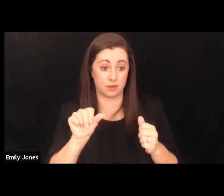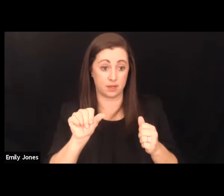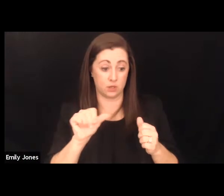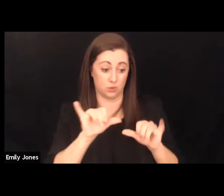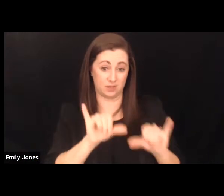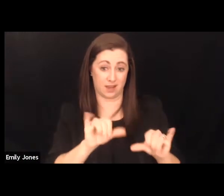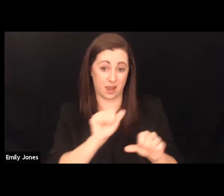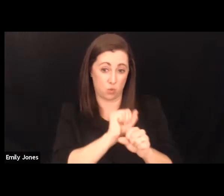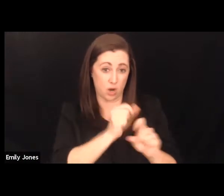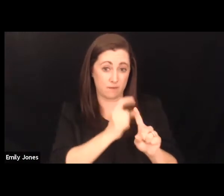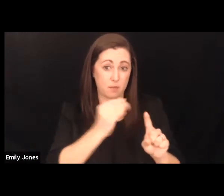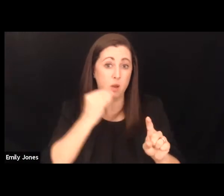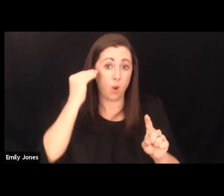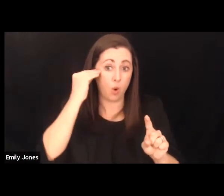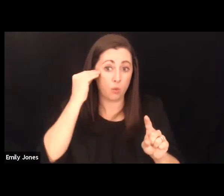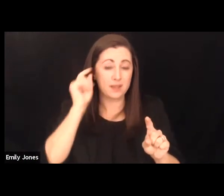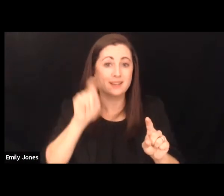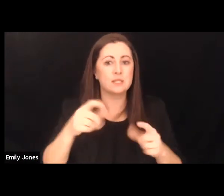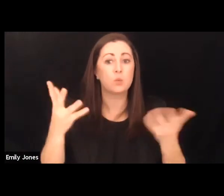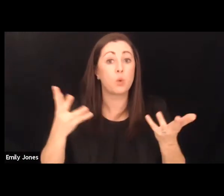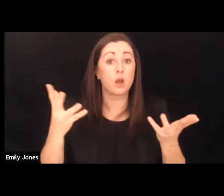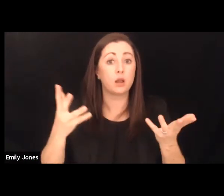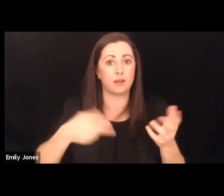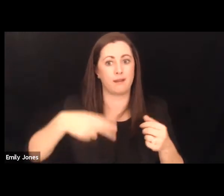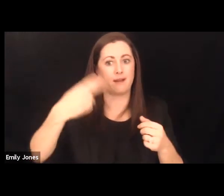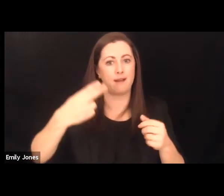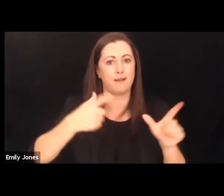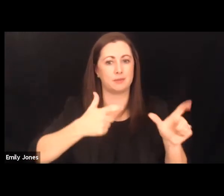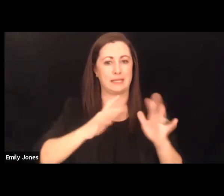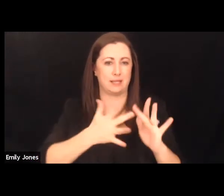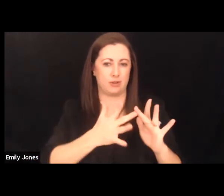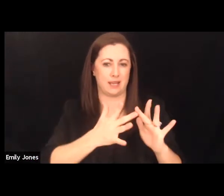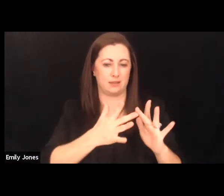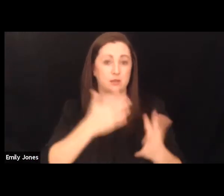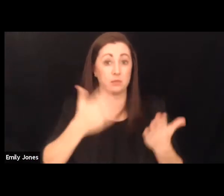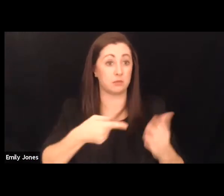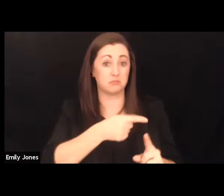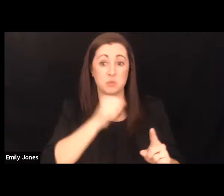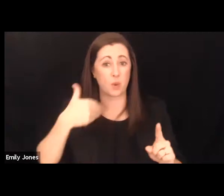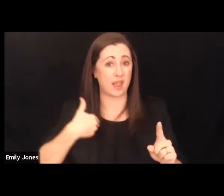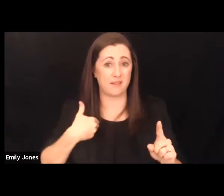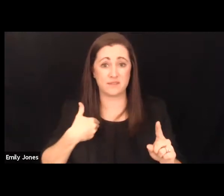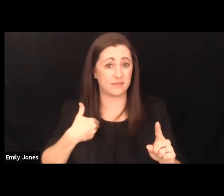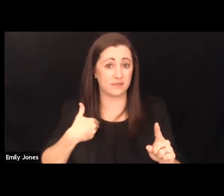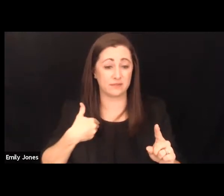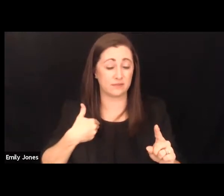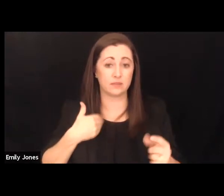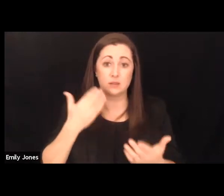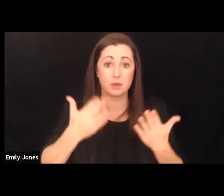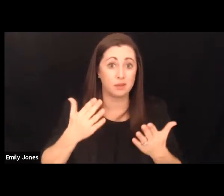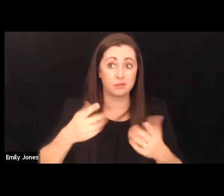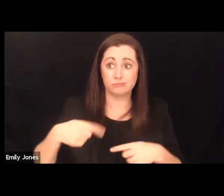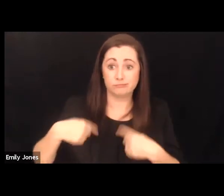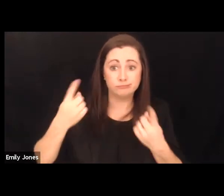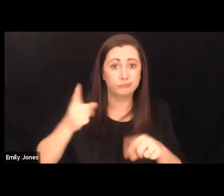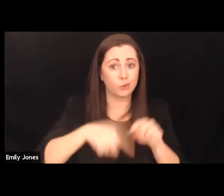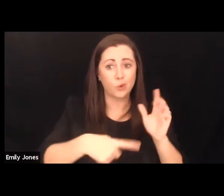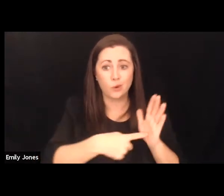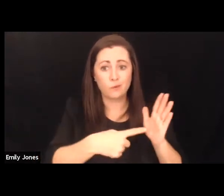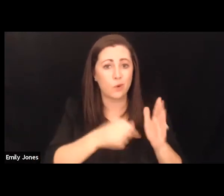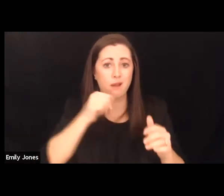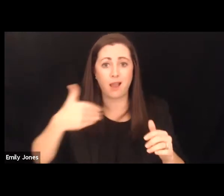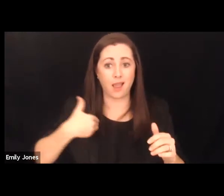what? High-speed broadband. Well, maybe they don't have that. Maybe they haven't been able to afford it.